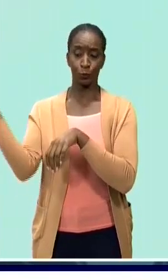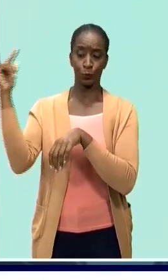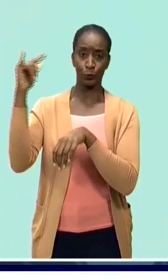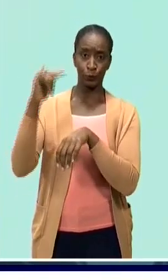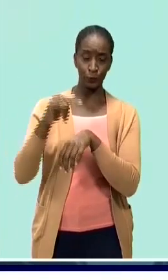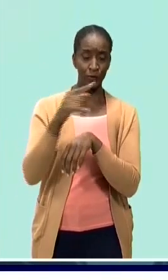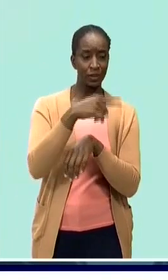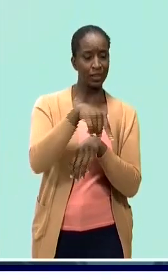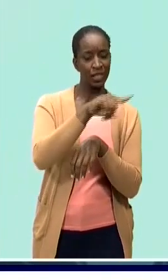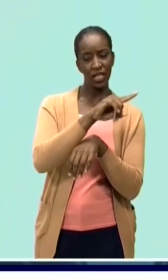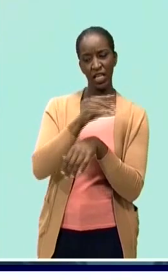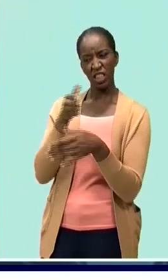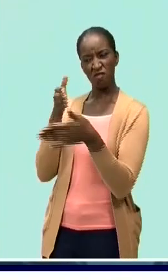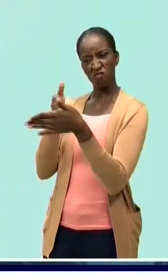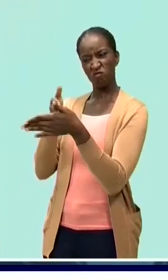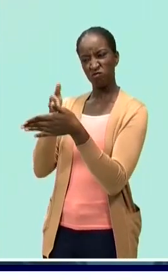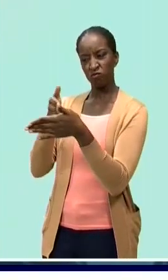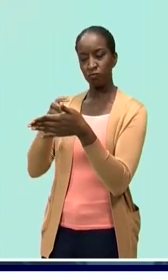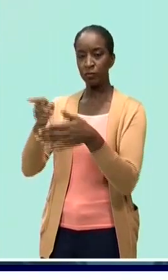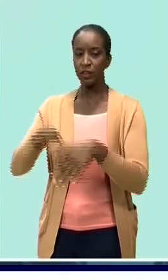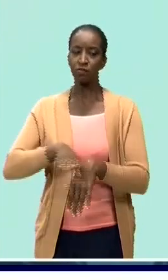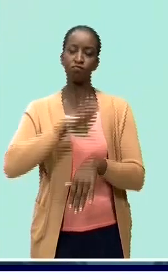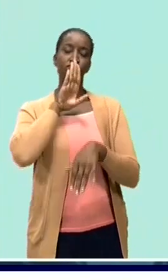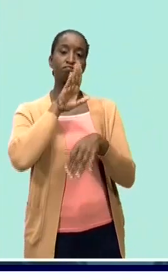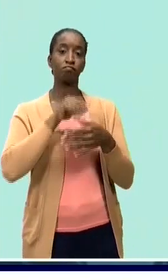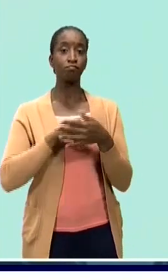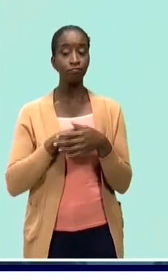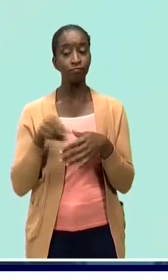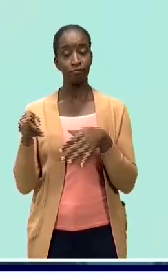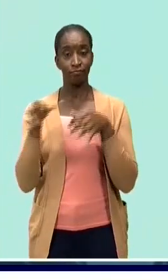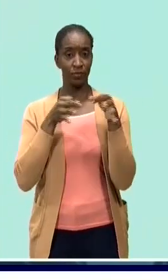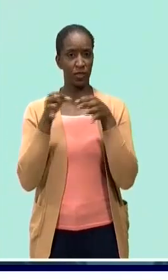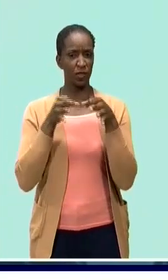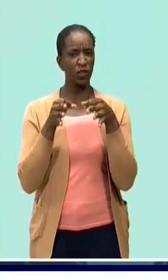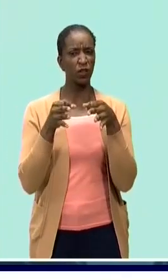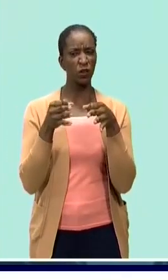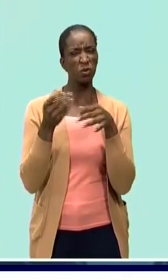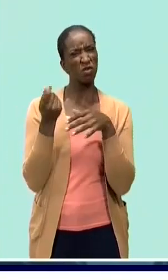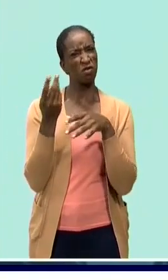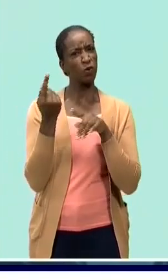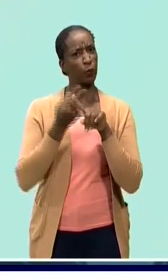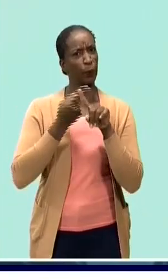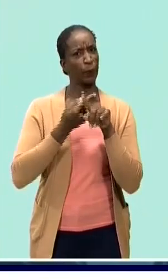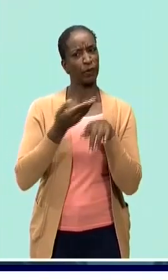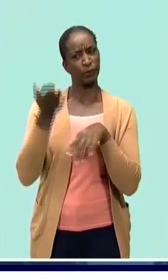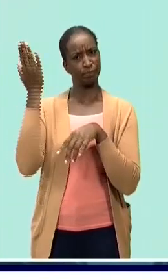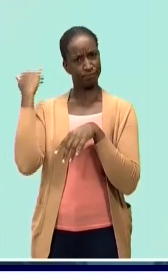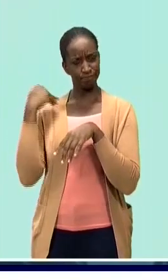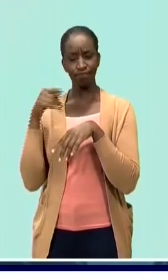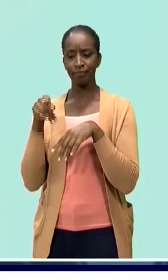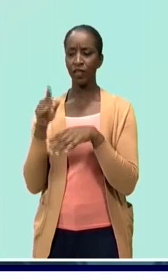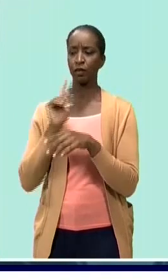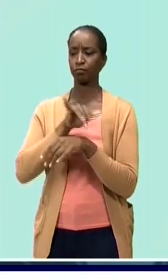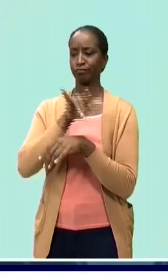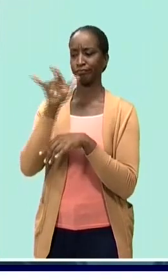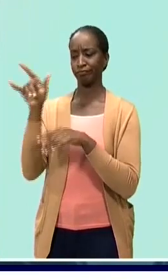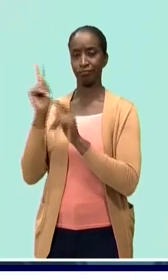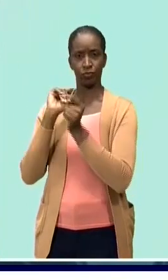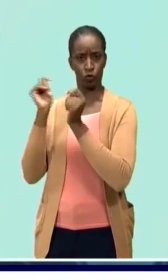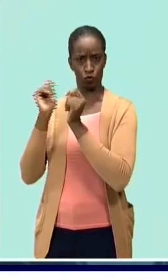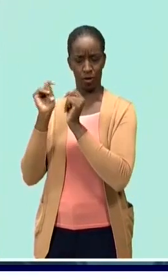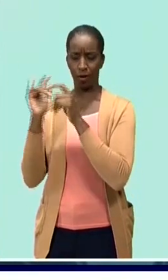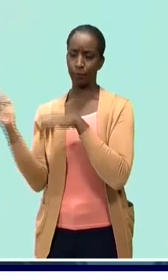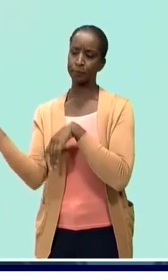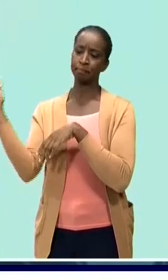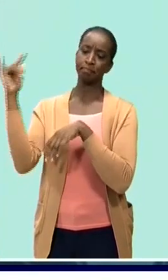International Airport. Prophet Janelle Brown says it all started a few months ago when he returned to Barbados from Trinidad, along with a young man